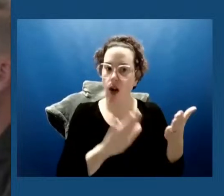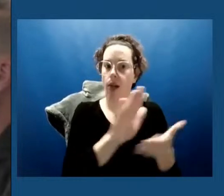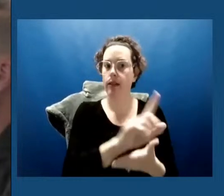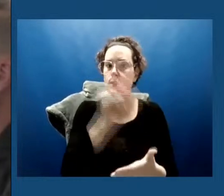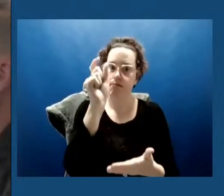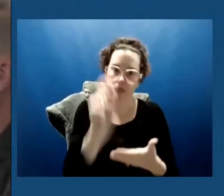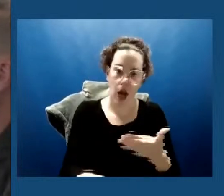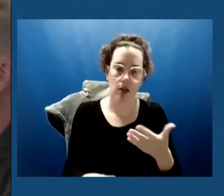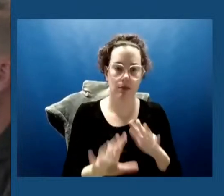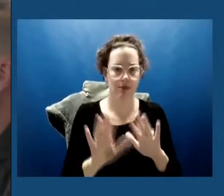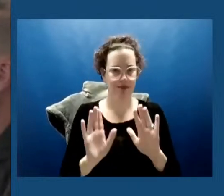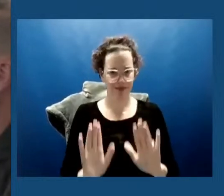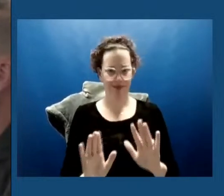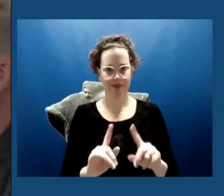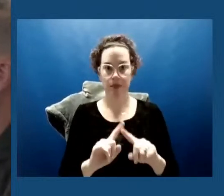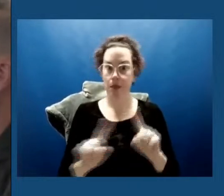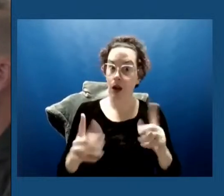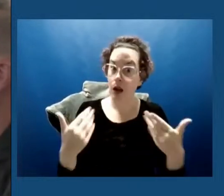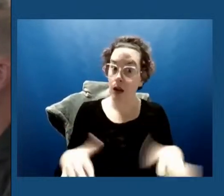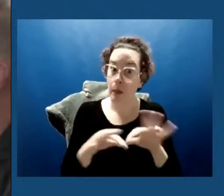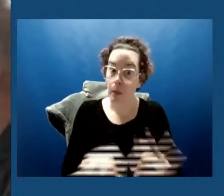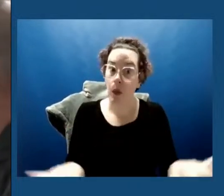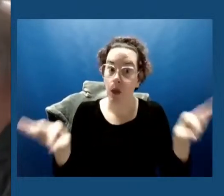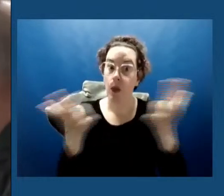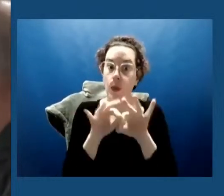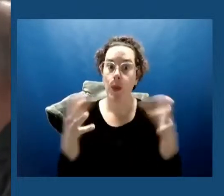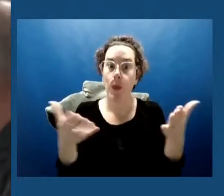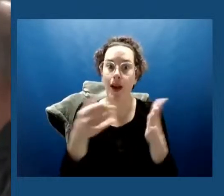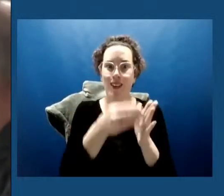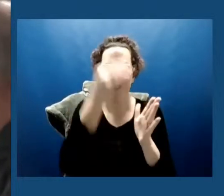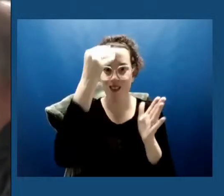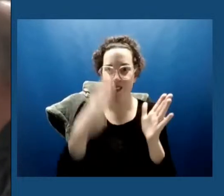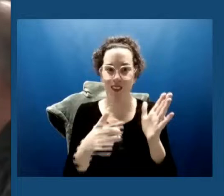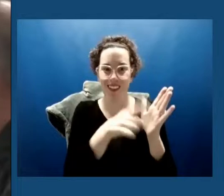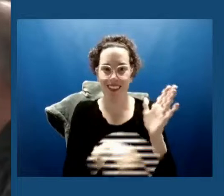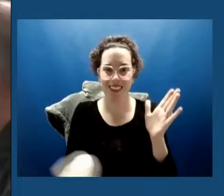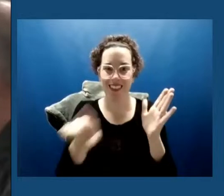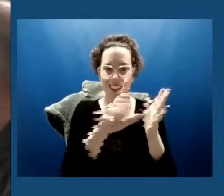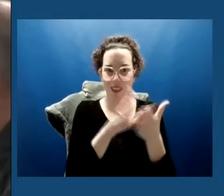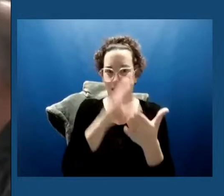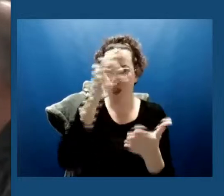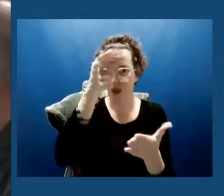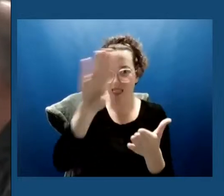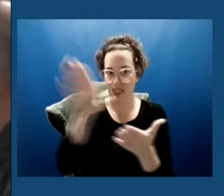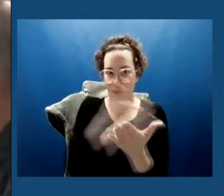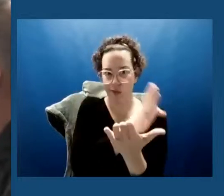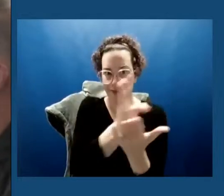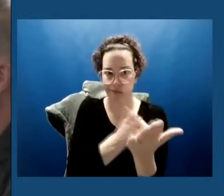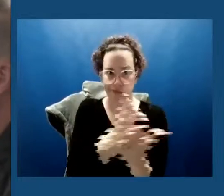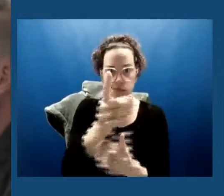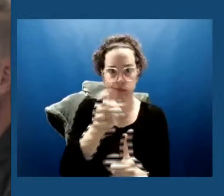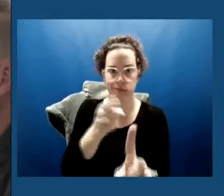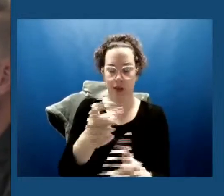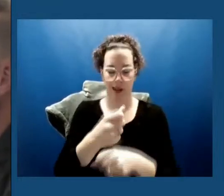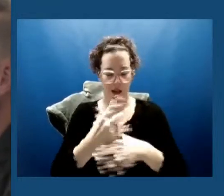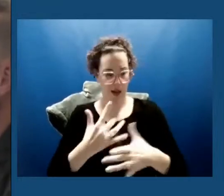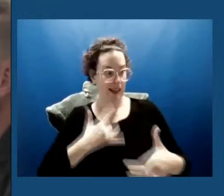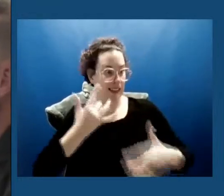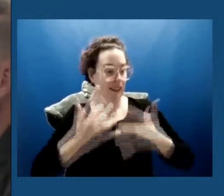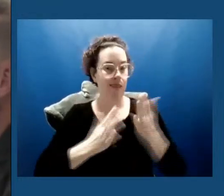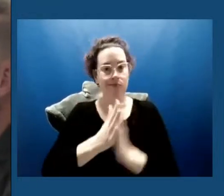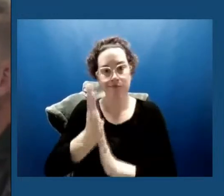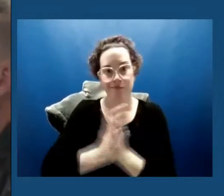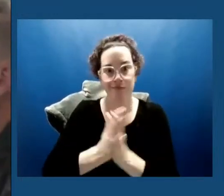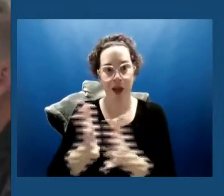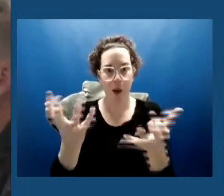but what's really important is that our students are finding the path that excites them and that makes them want to get up and